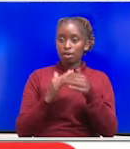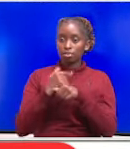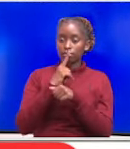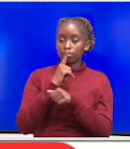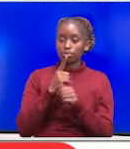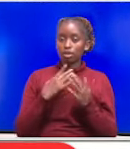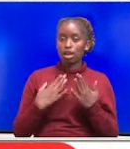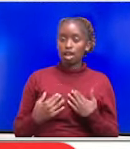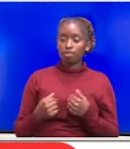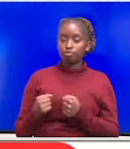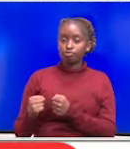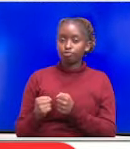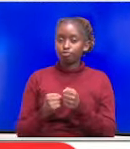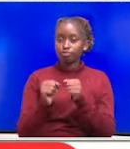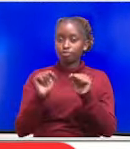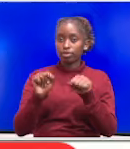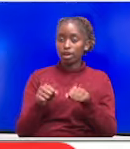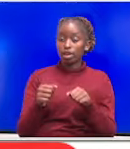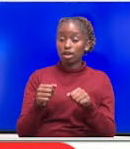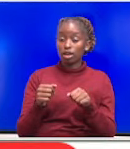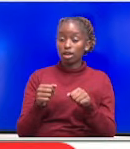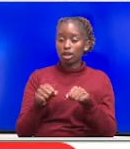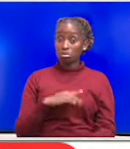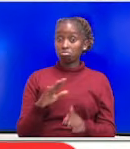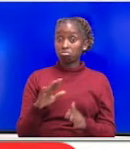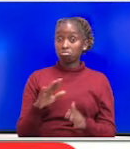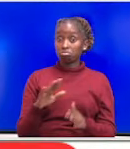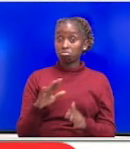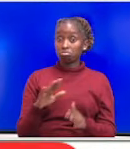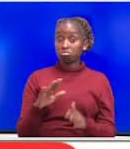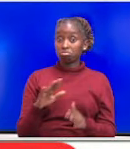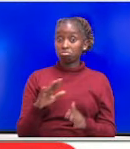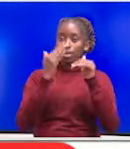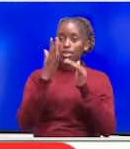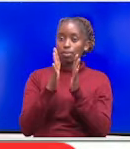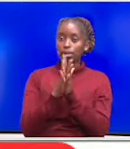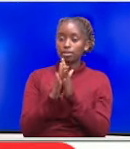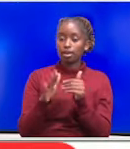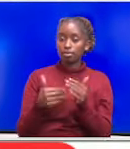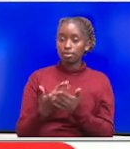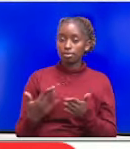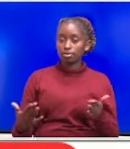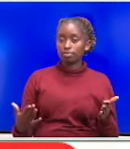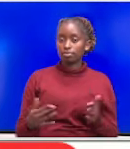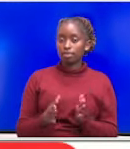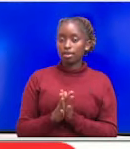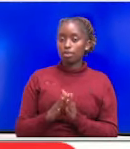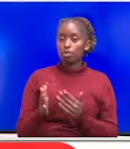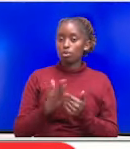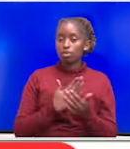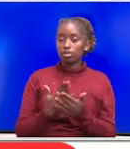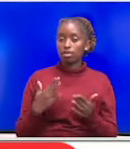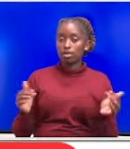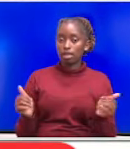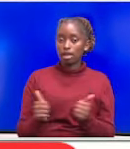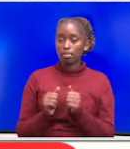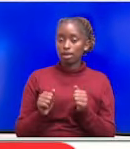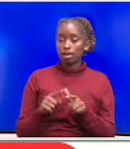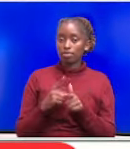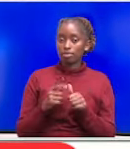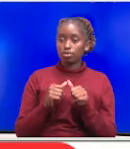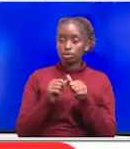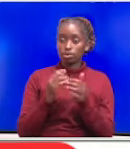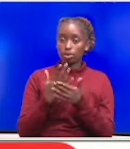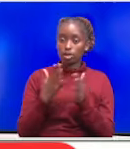for sustainability, we promote them with the tools. Whichever course they'll take up, we promote them with the